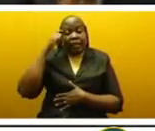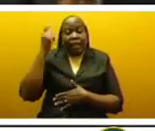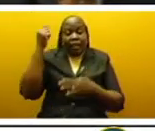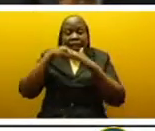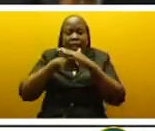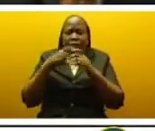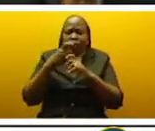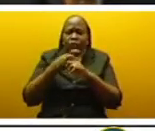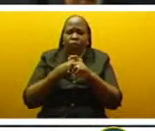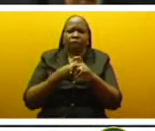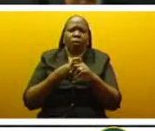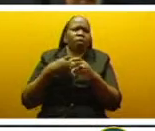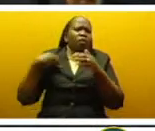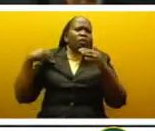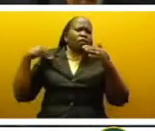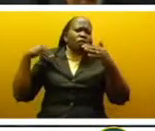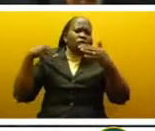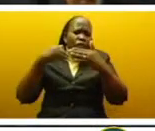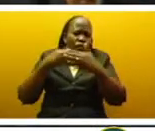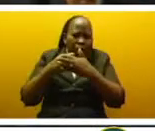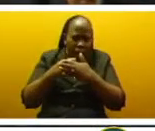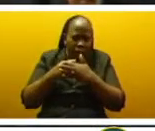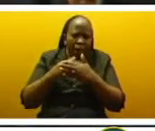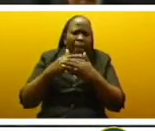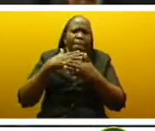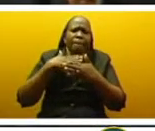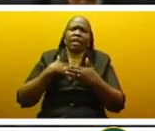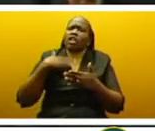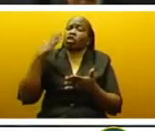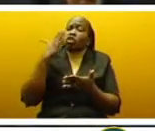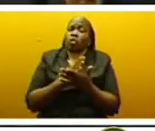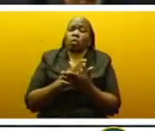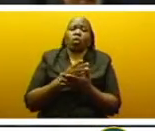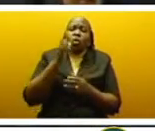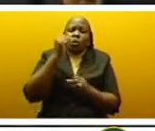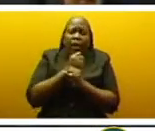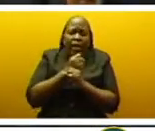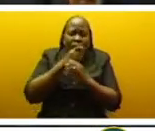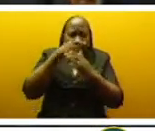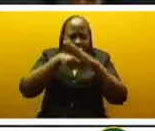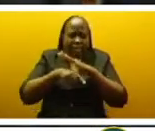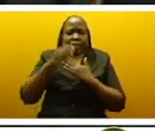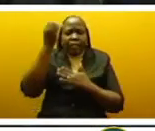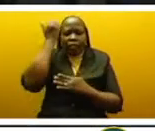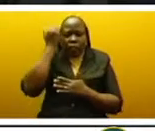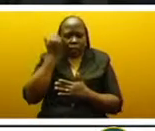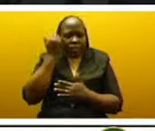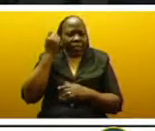And as one who has practiced in these courts when things were extremely difficult,